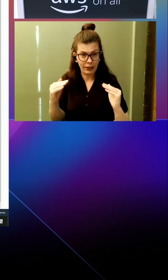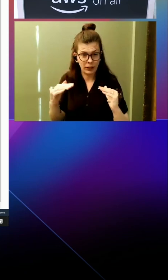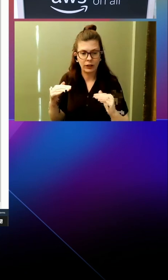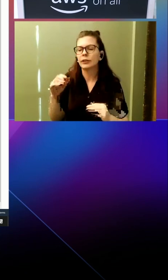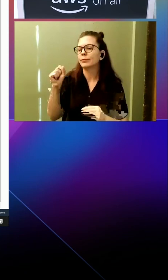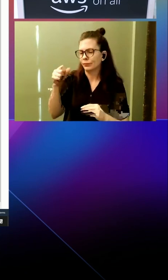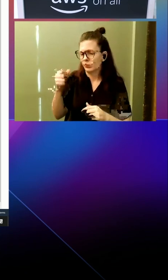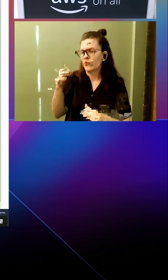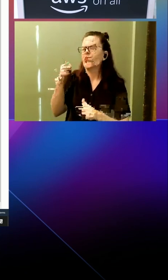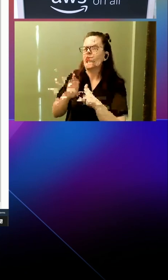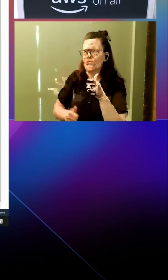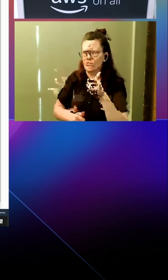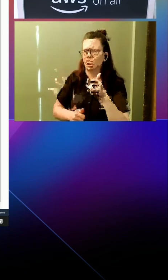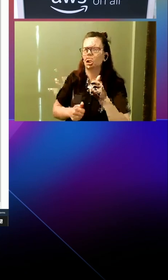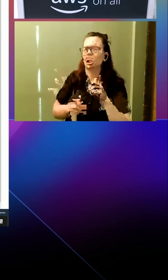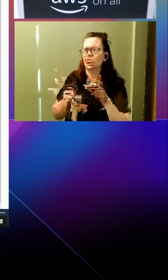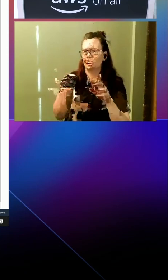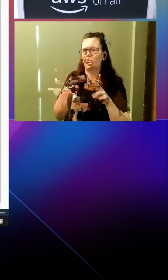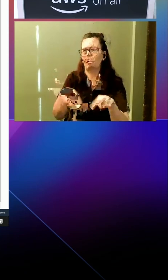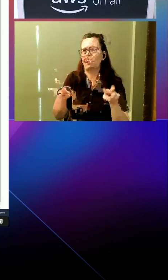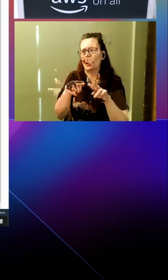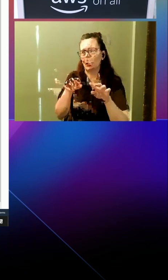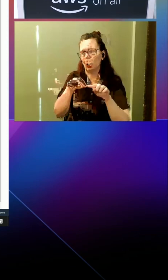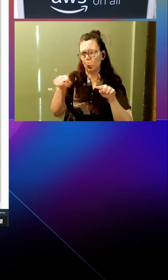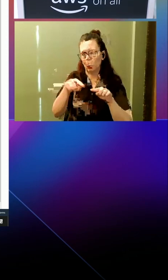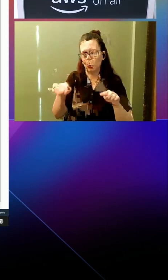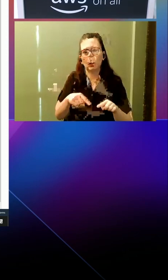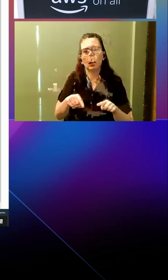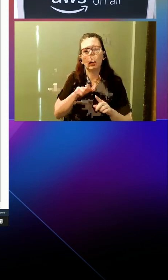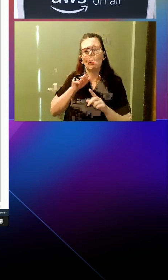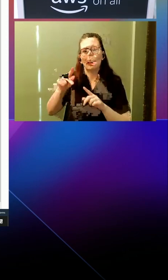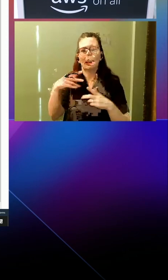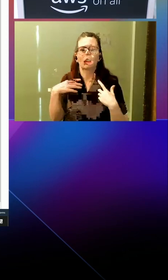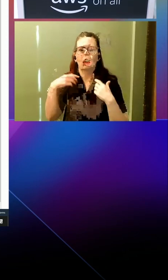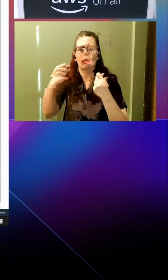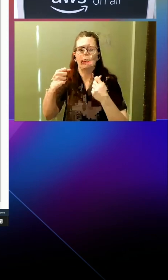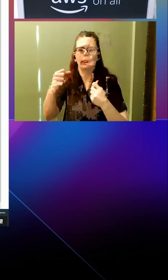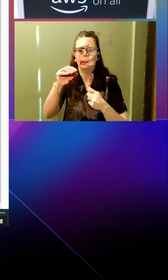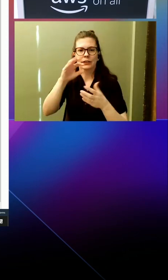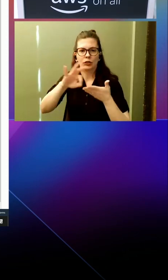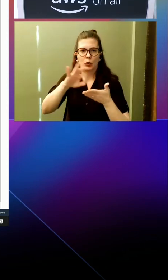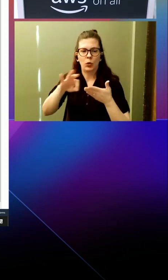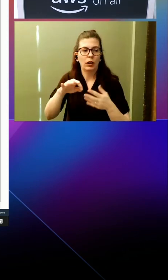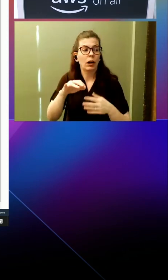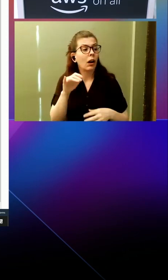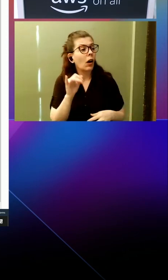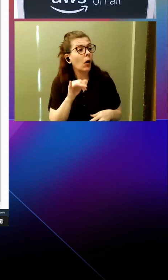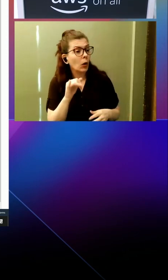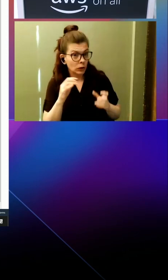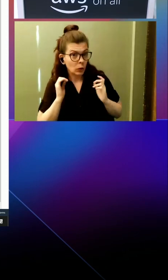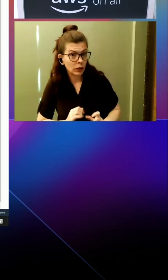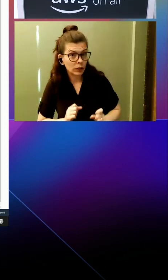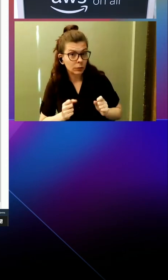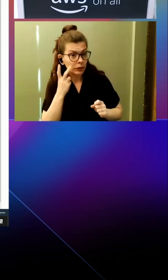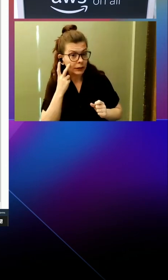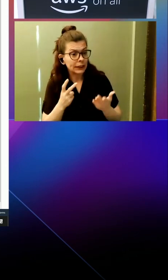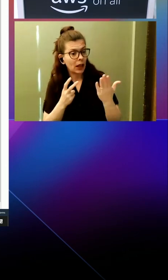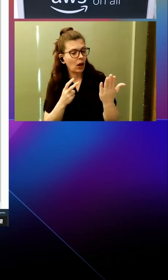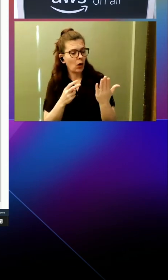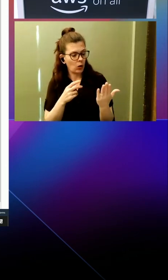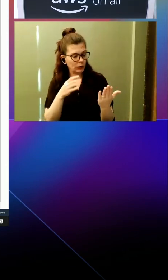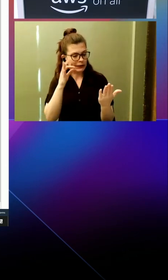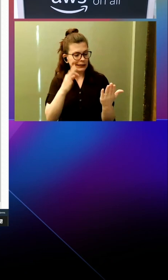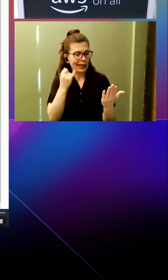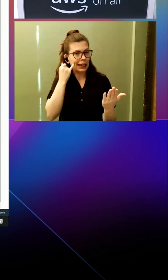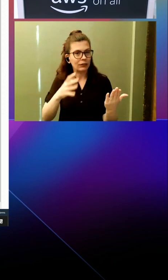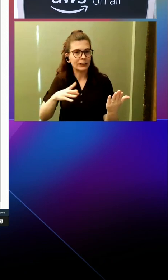that is extracted, we return back a confidence score. Oh, that is, so a customer could see that and decide if they want to accept it or reject.